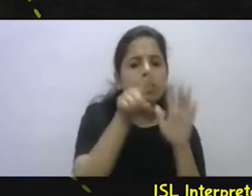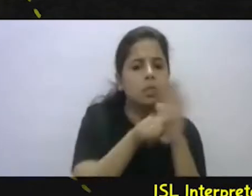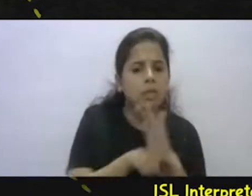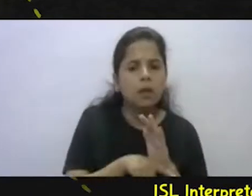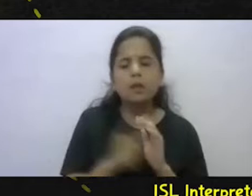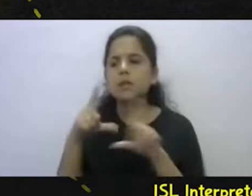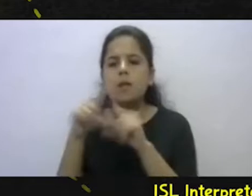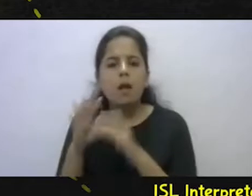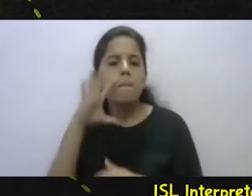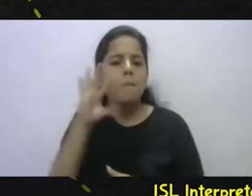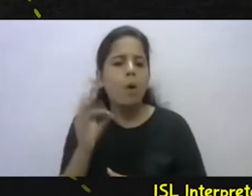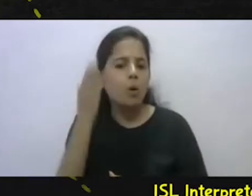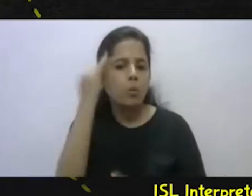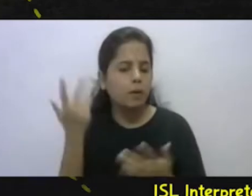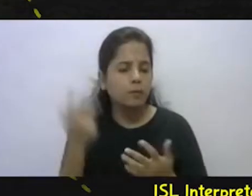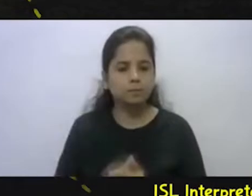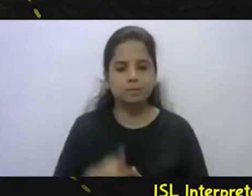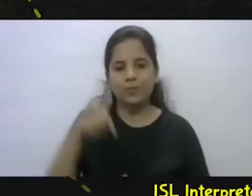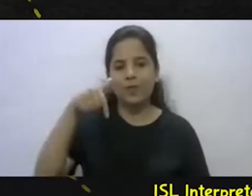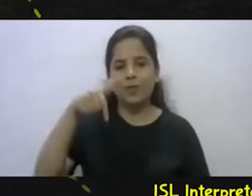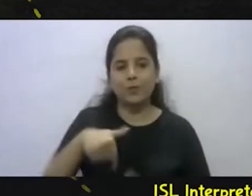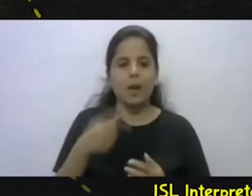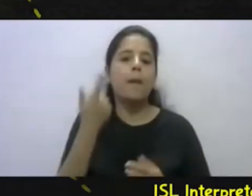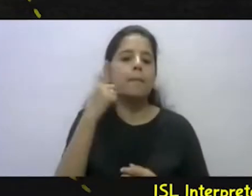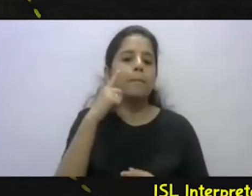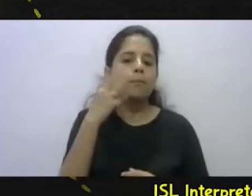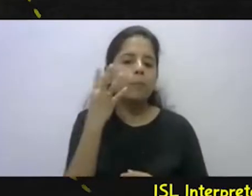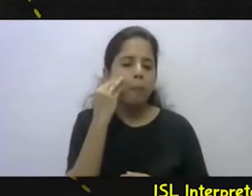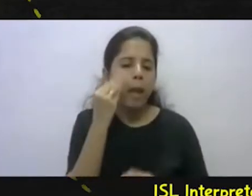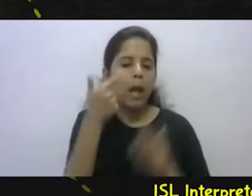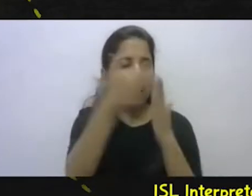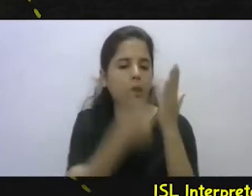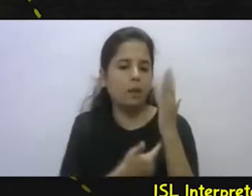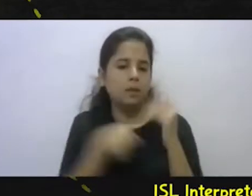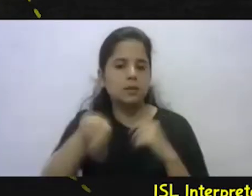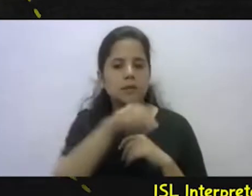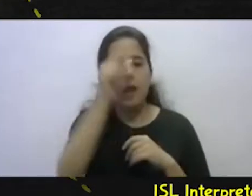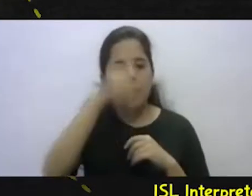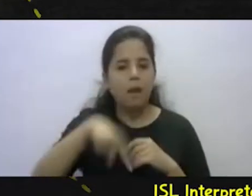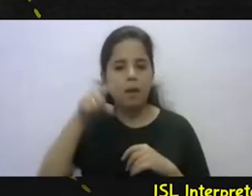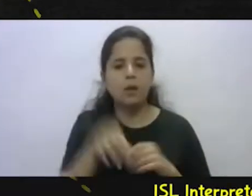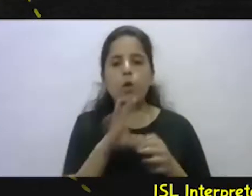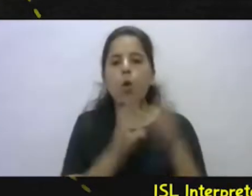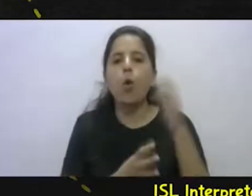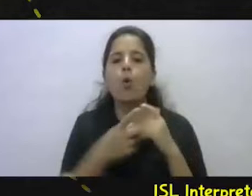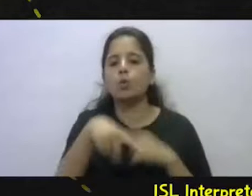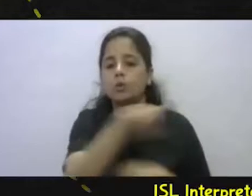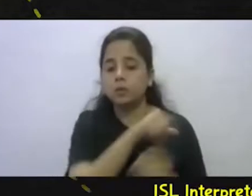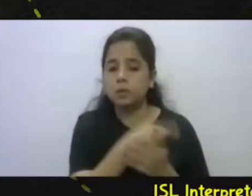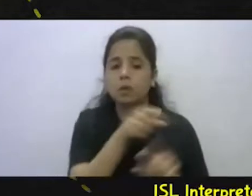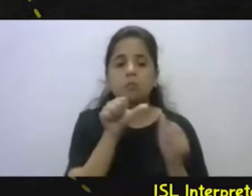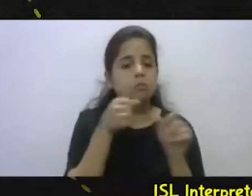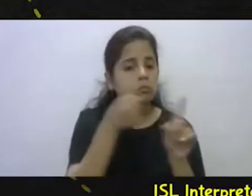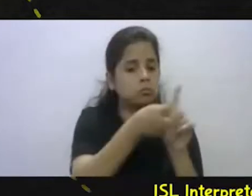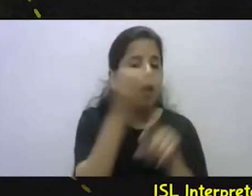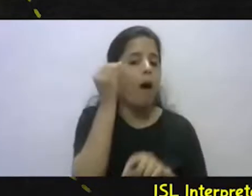important. So today as it stands, right, Pink List India is an organization that works primarily on advocacy and